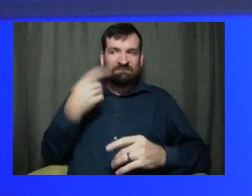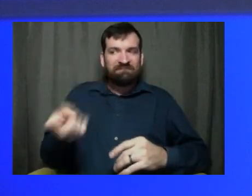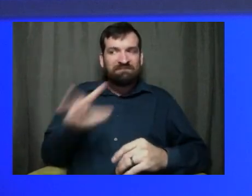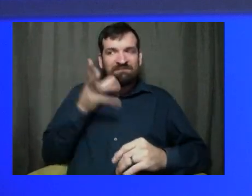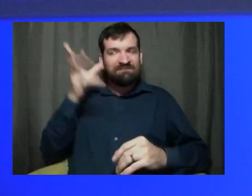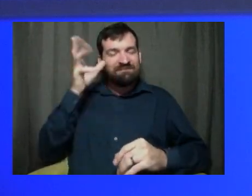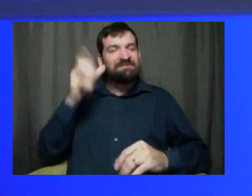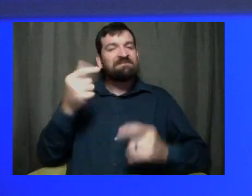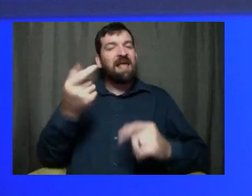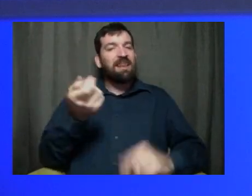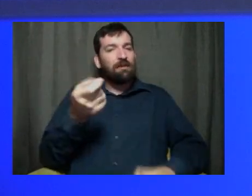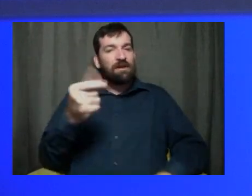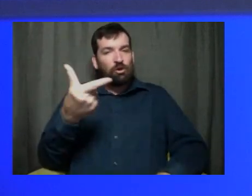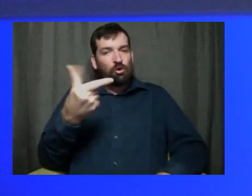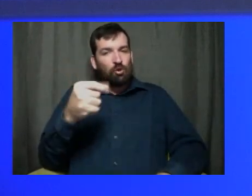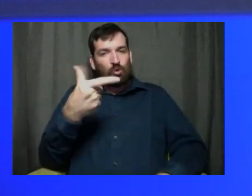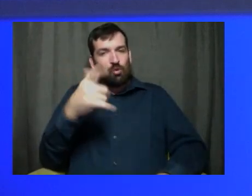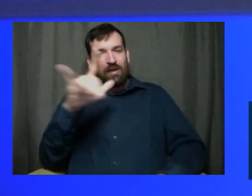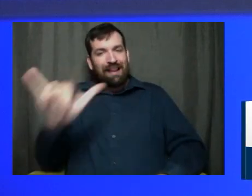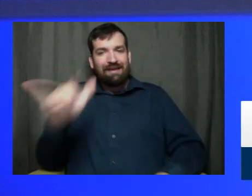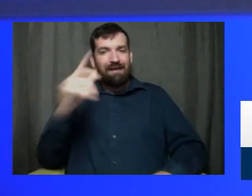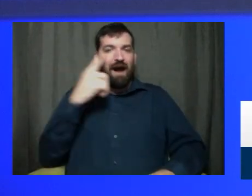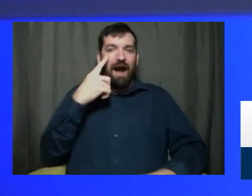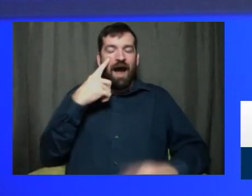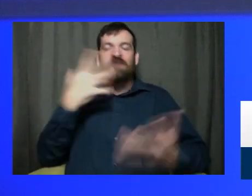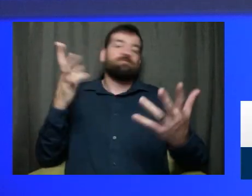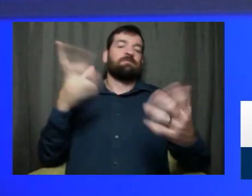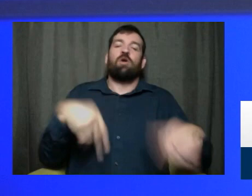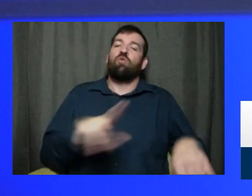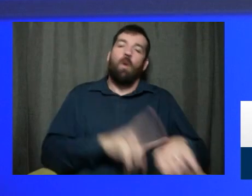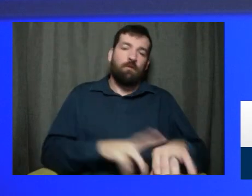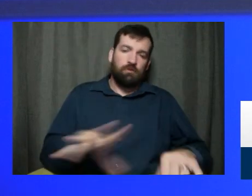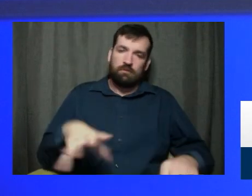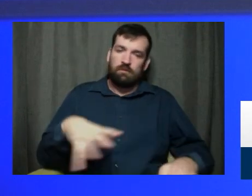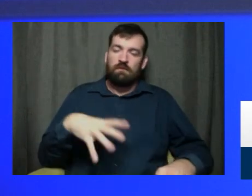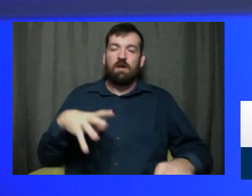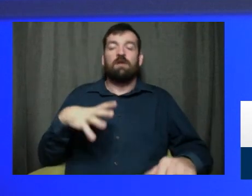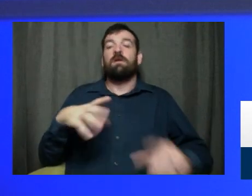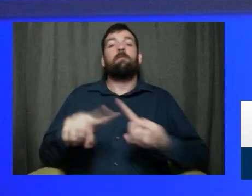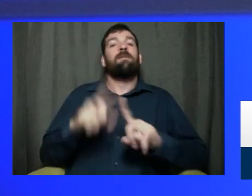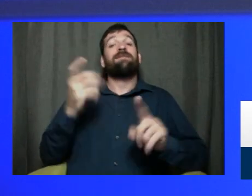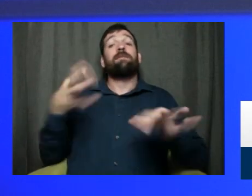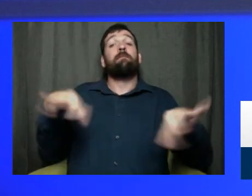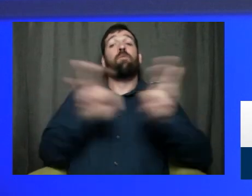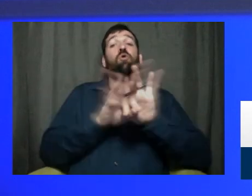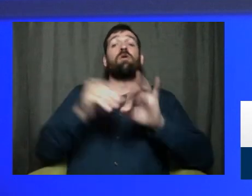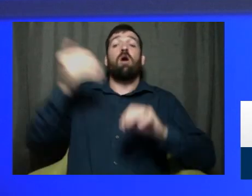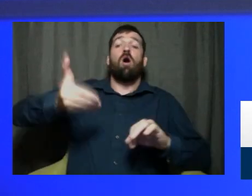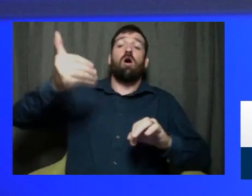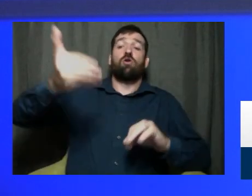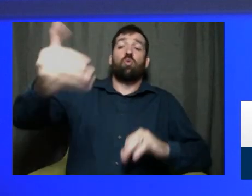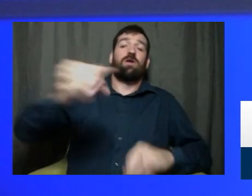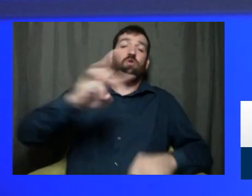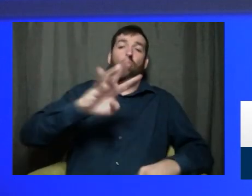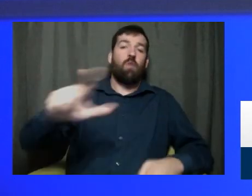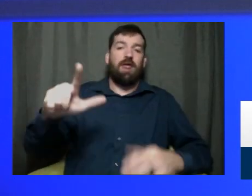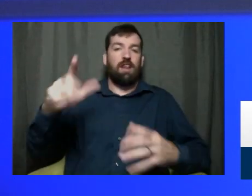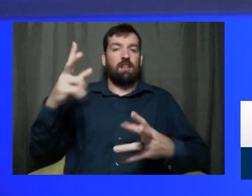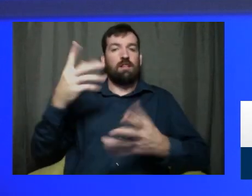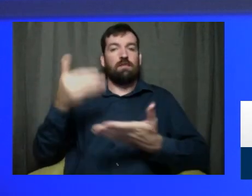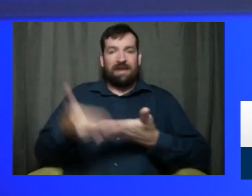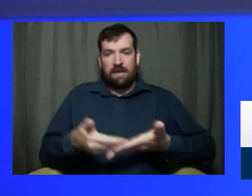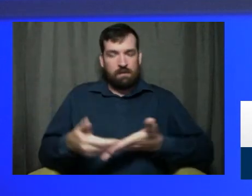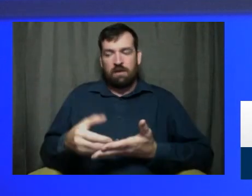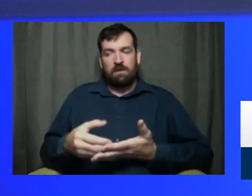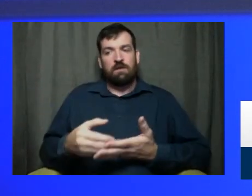right now. That's okay. It's really important that babies have their ongoing well baby care, and at those visits, the provider who's taking care of him or her